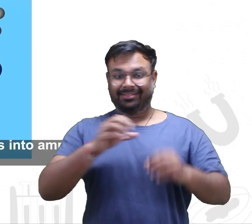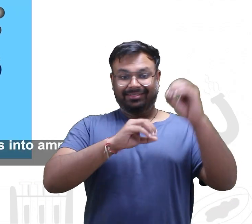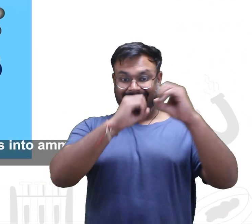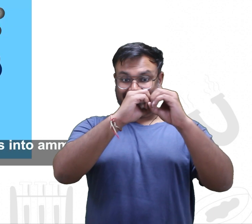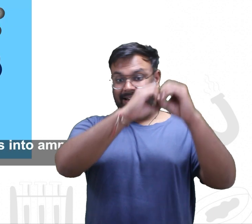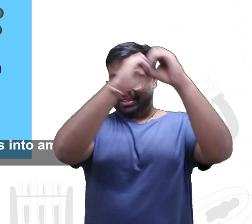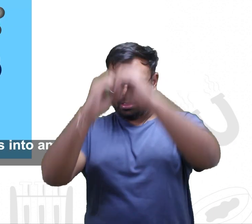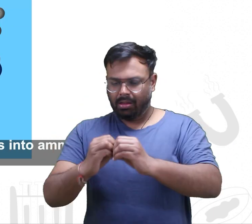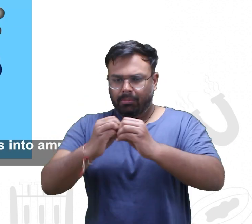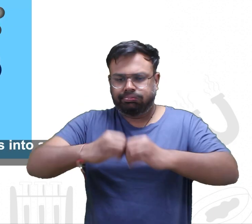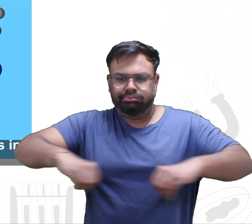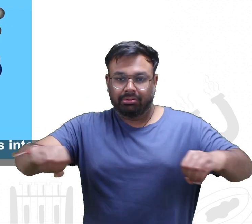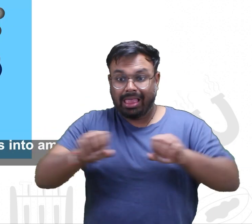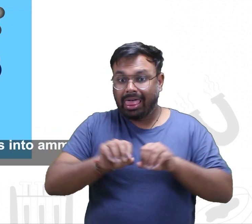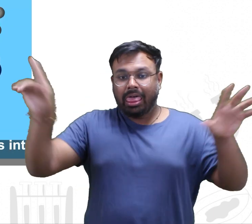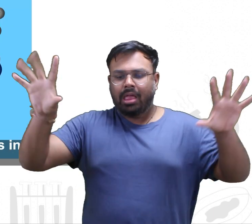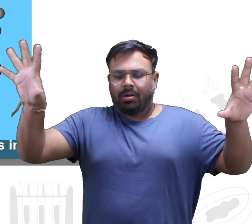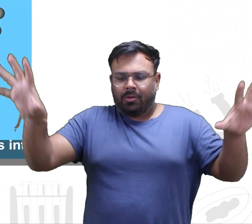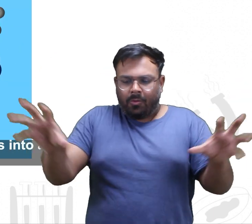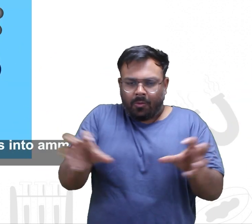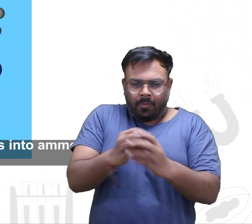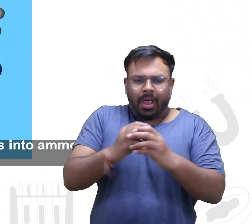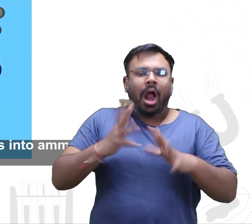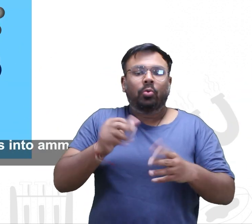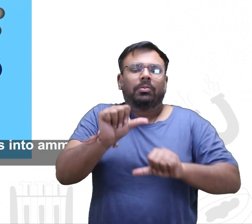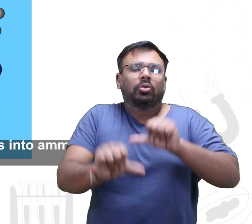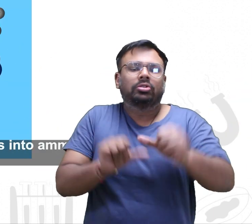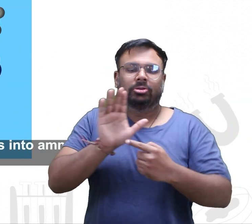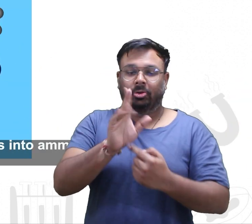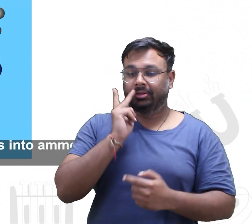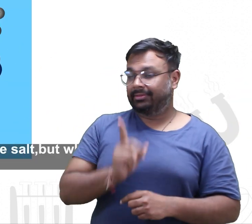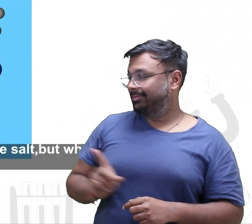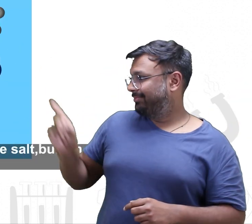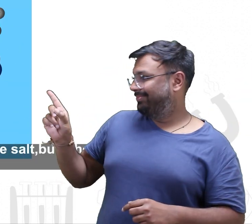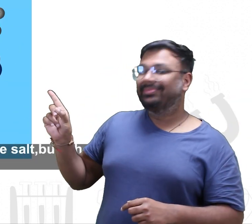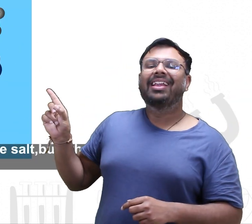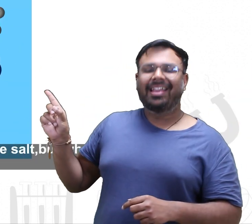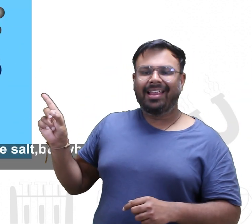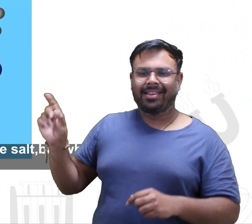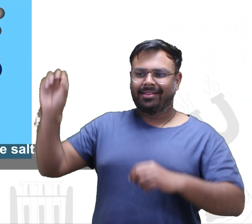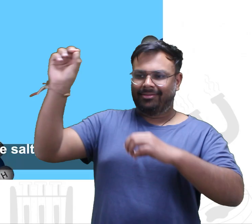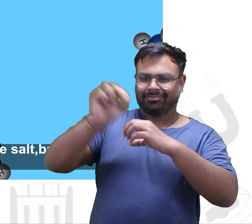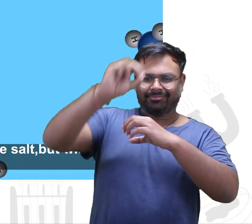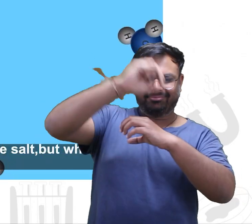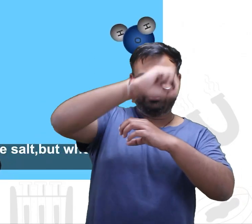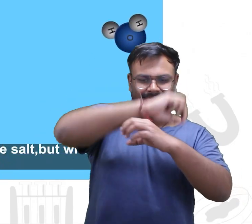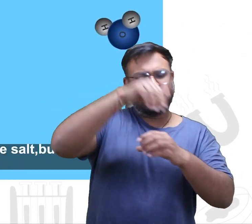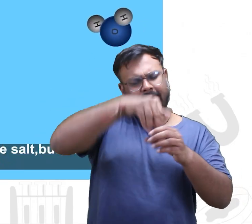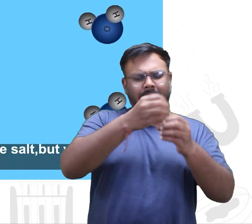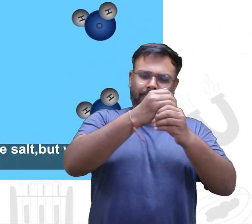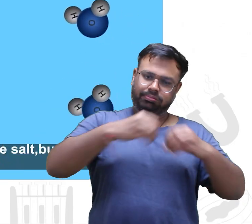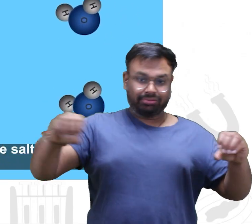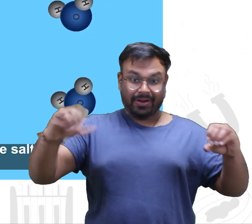dissolves in water, it dissociates into ammonium ion and chloride ions. Again, energy is required to